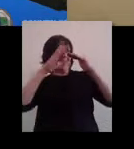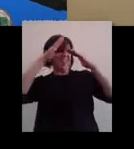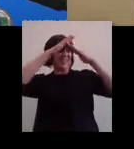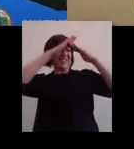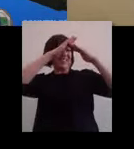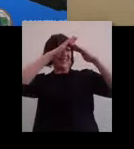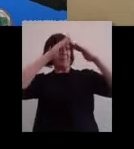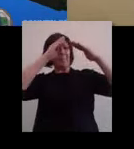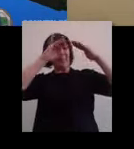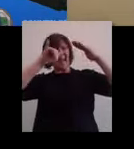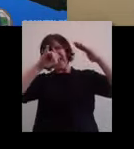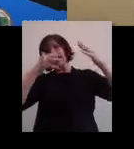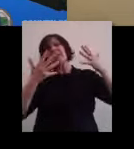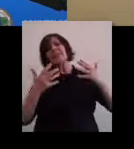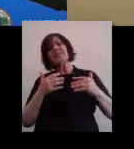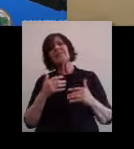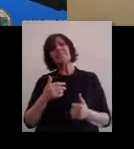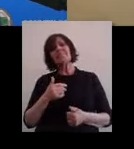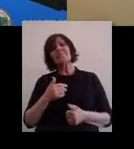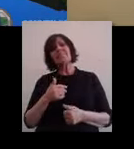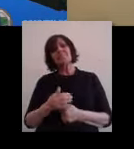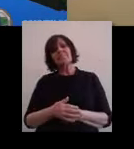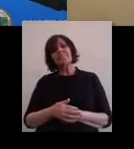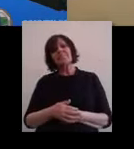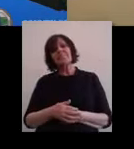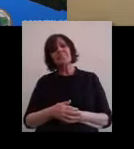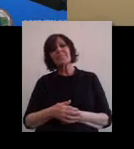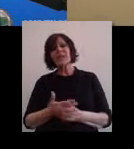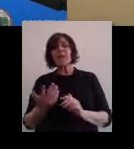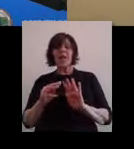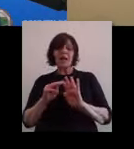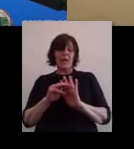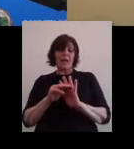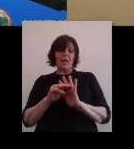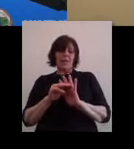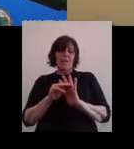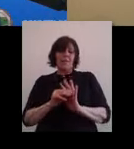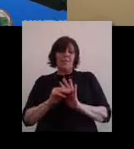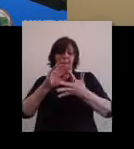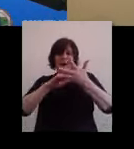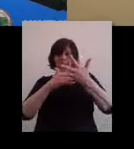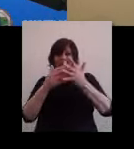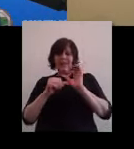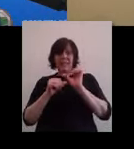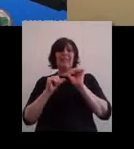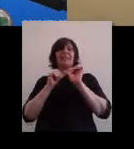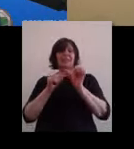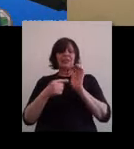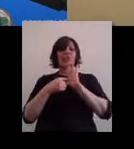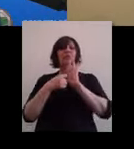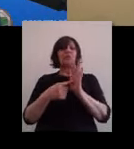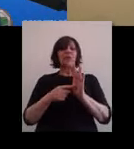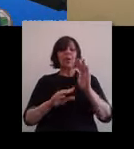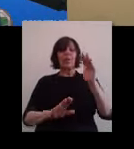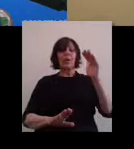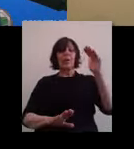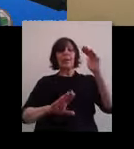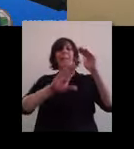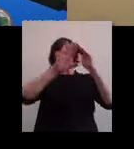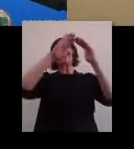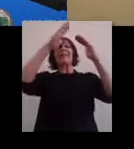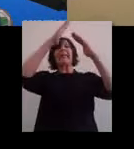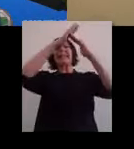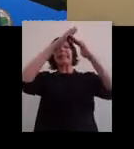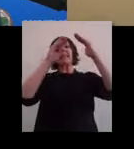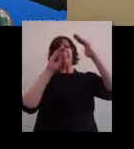changed? The models continue to show a peak in mid-May. And they also show